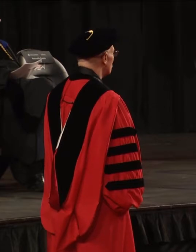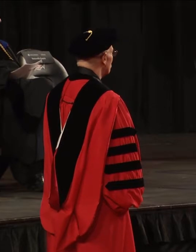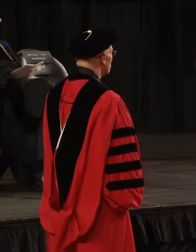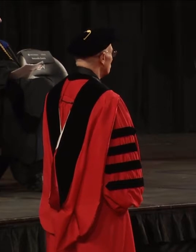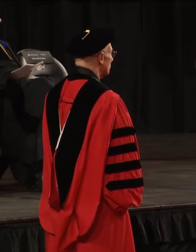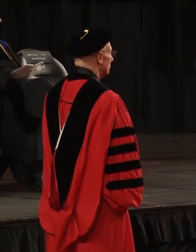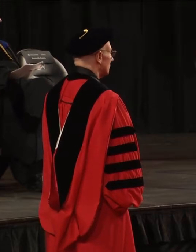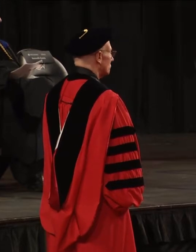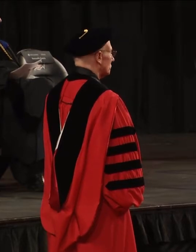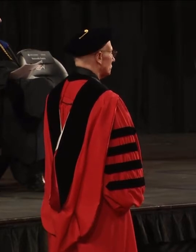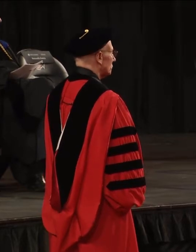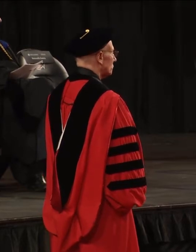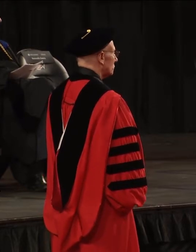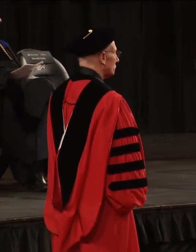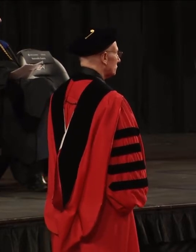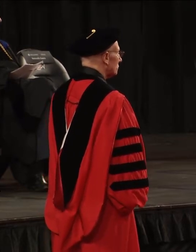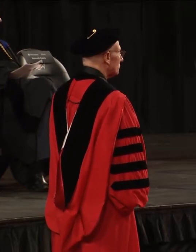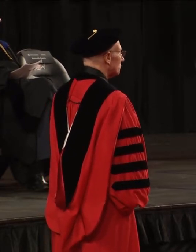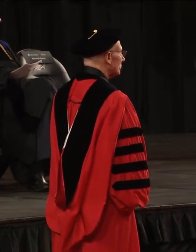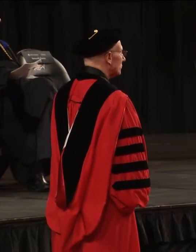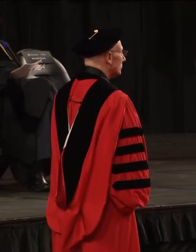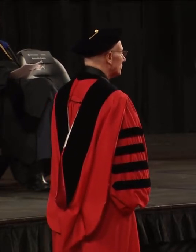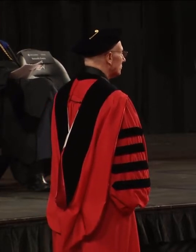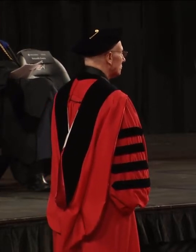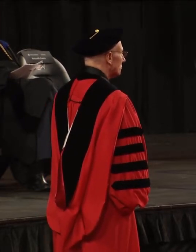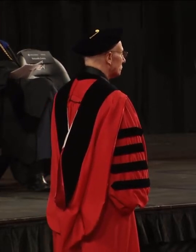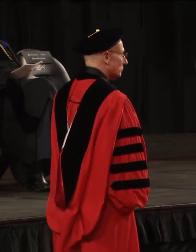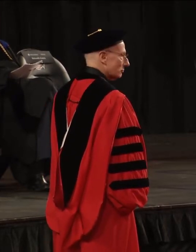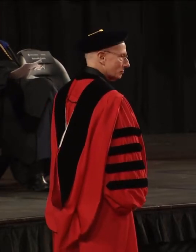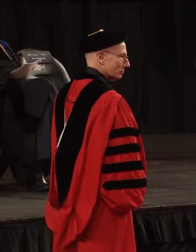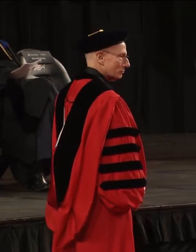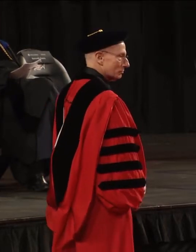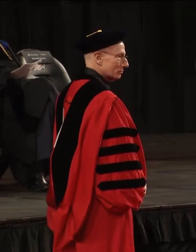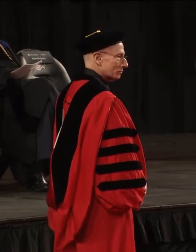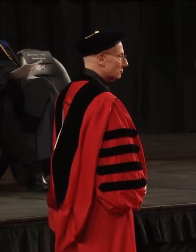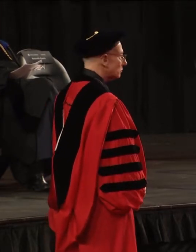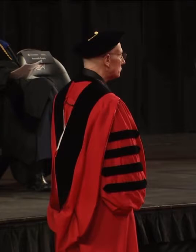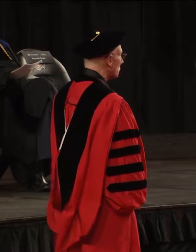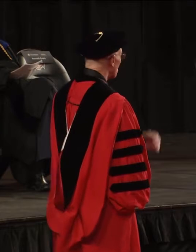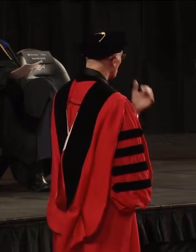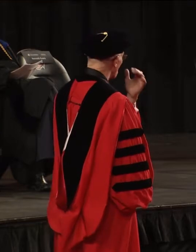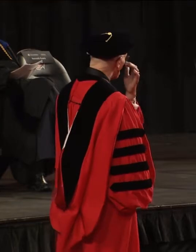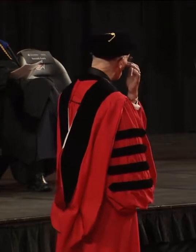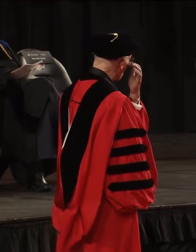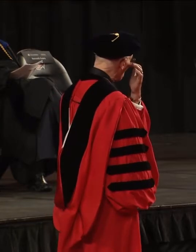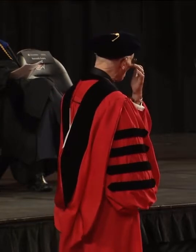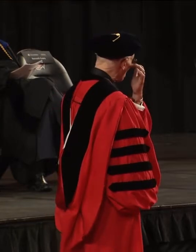Graduating magna cum laude, Jasmine Ashley Davis.